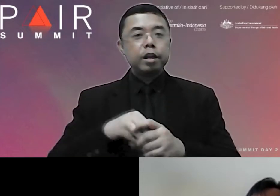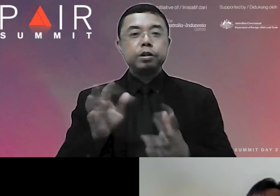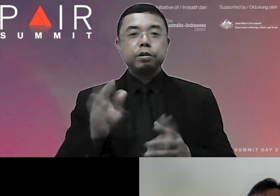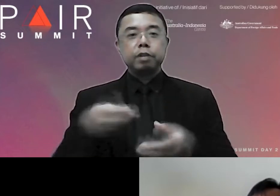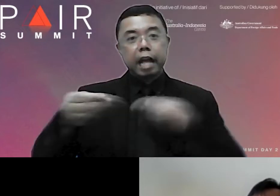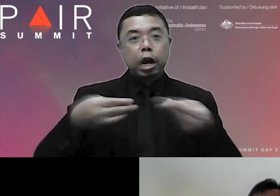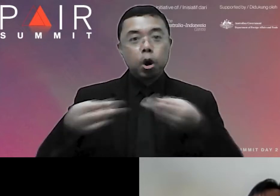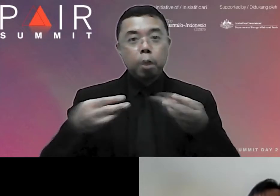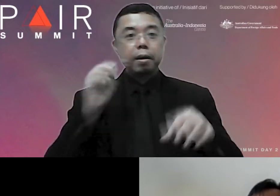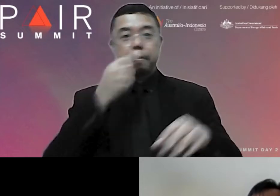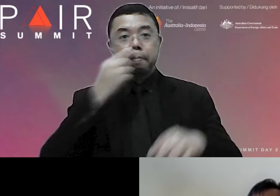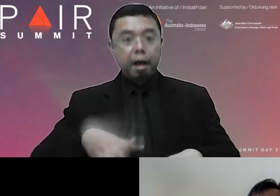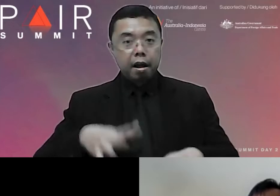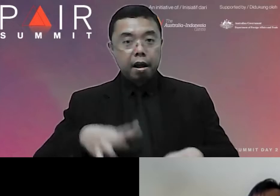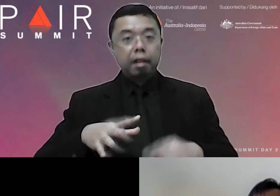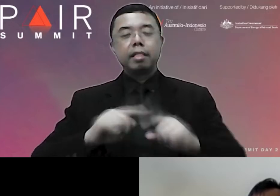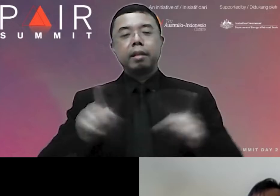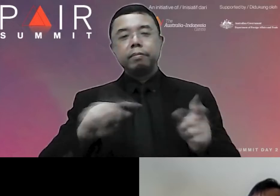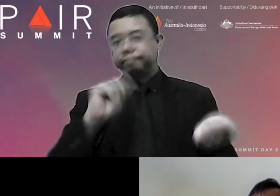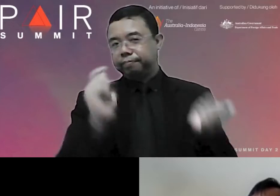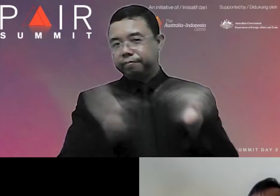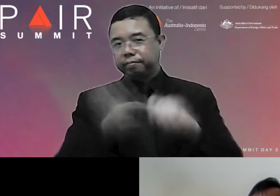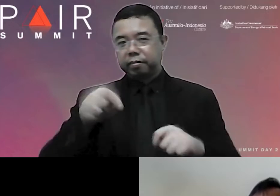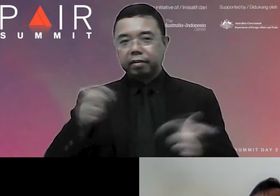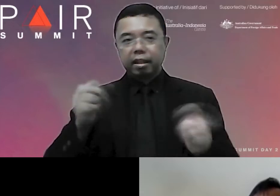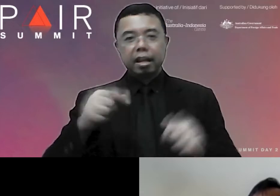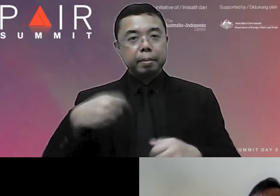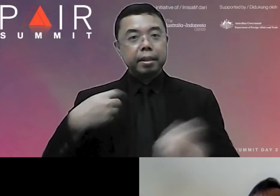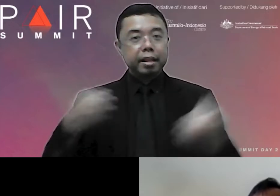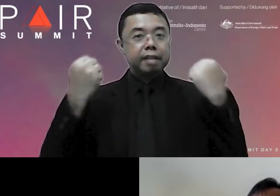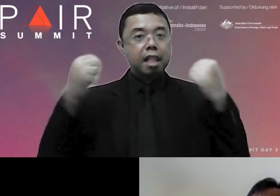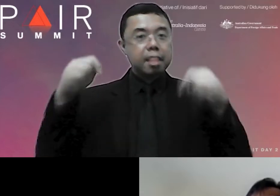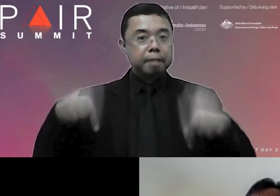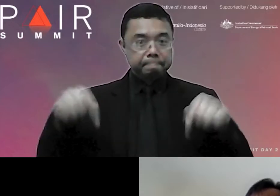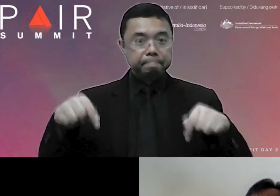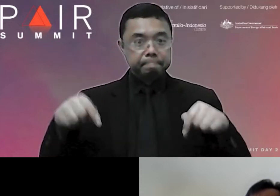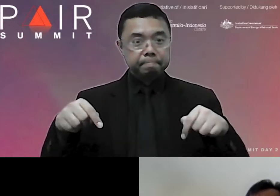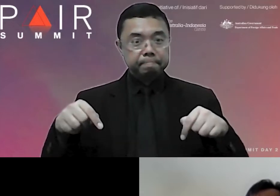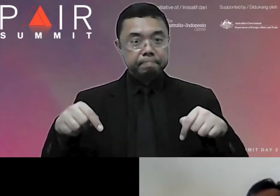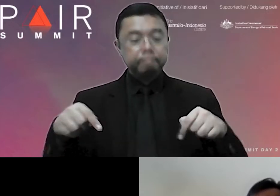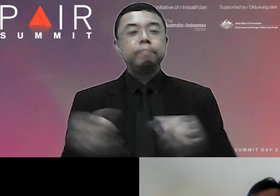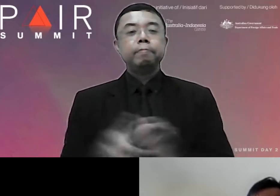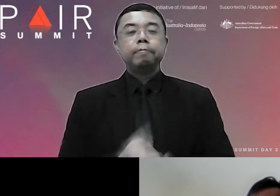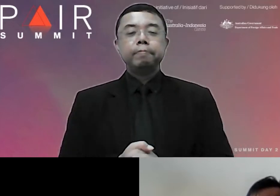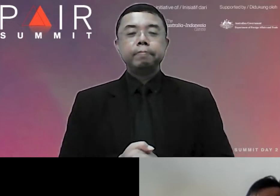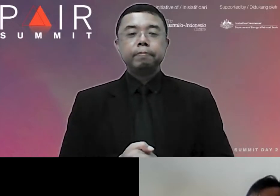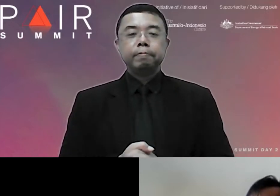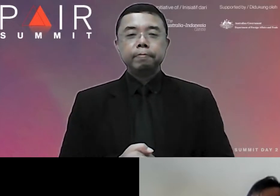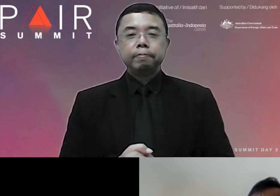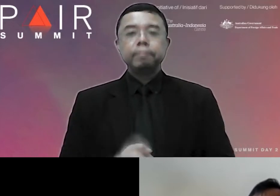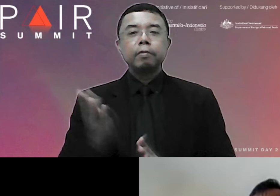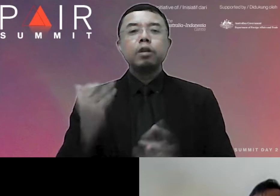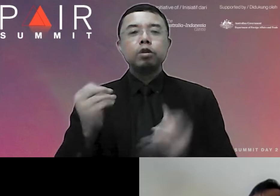situation. And soon after he took the position, he developed a new office called Digital Transformation